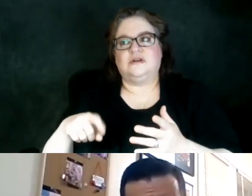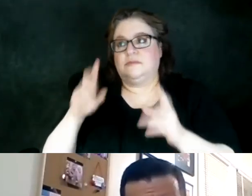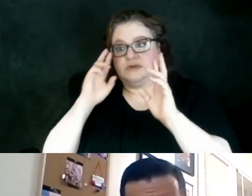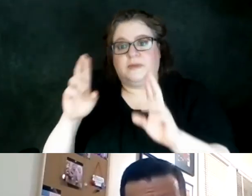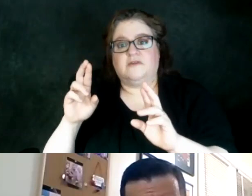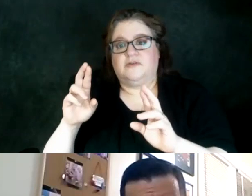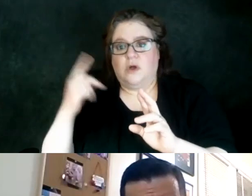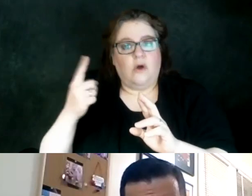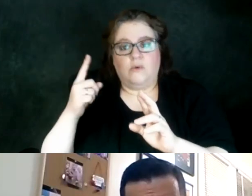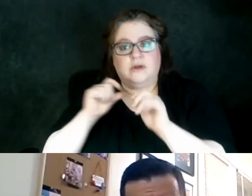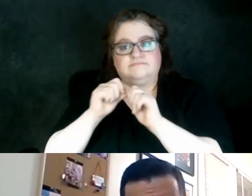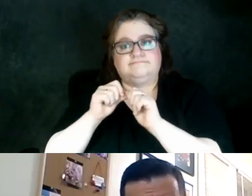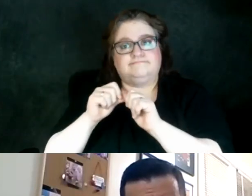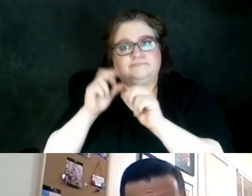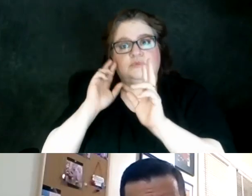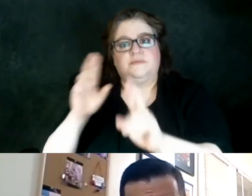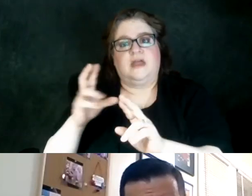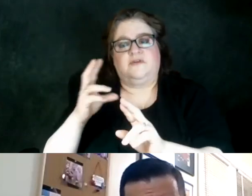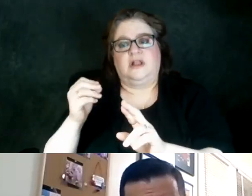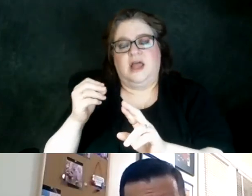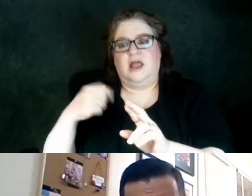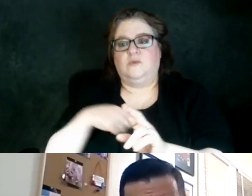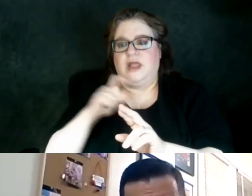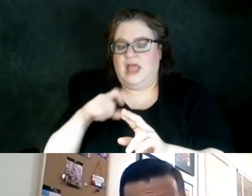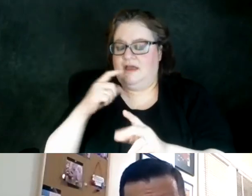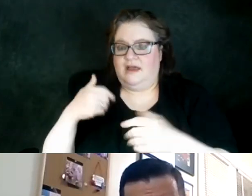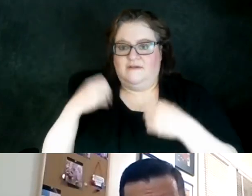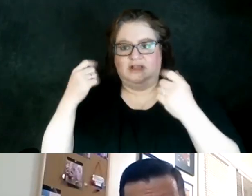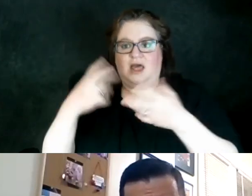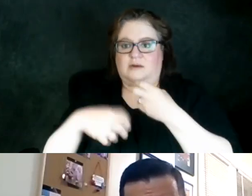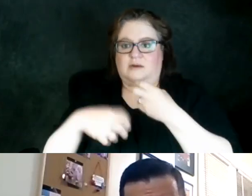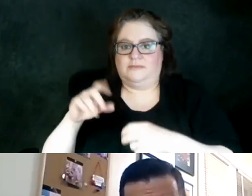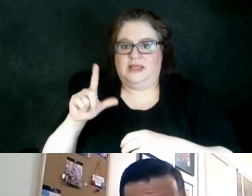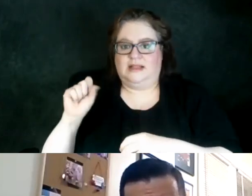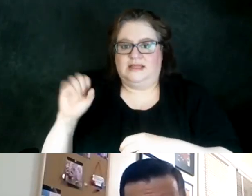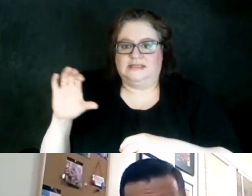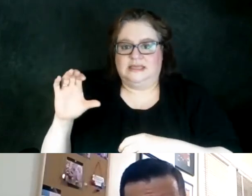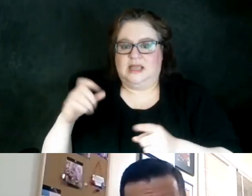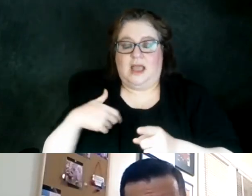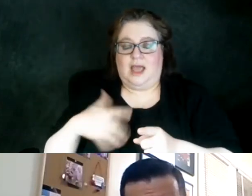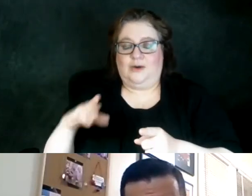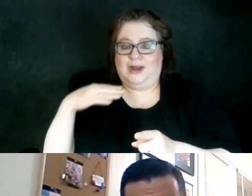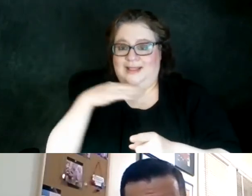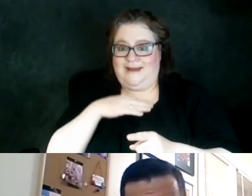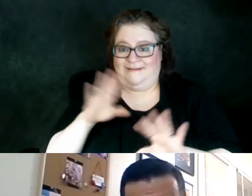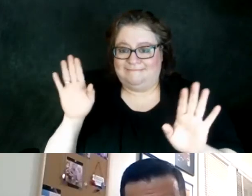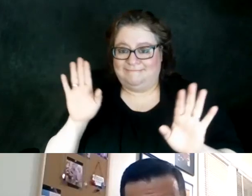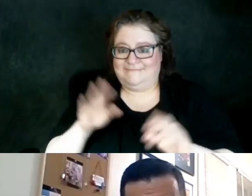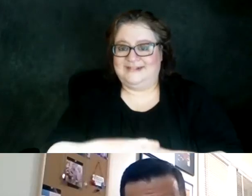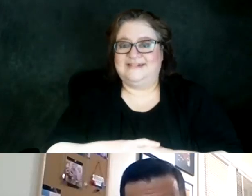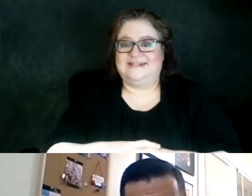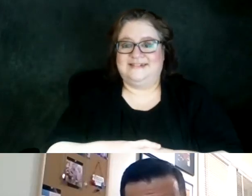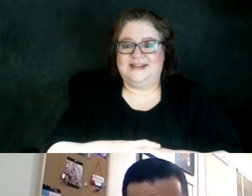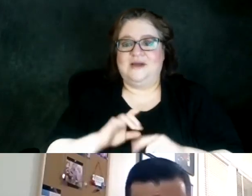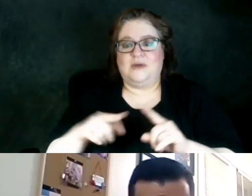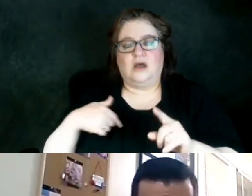respectful, always respectful. And we have a lot of problems, and let's see, I don't want to lie you. I don't want to lie, but